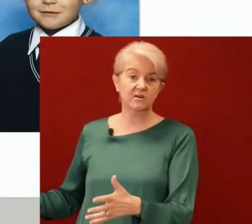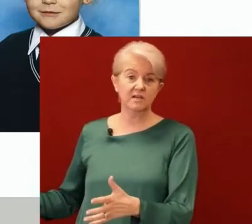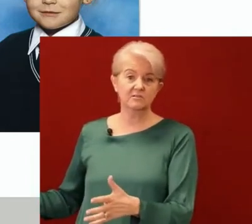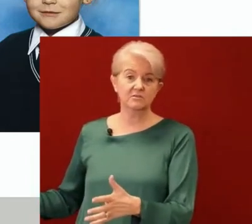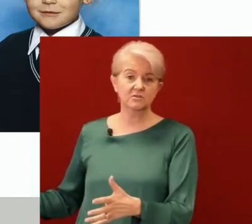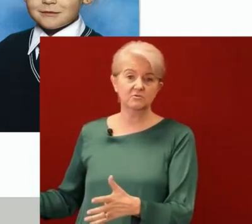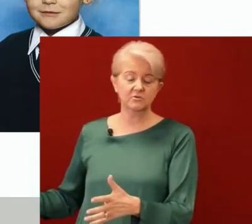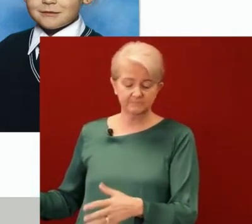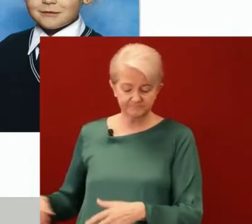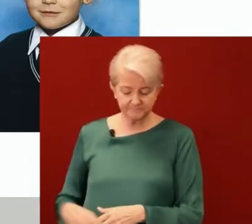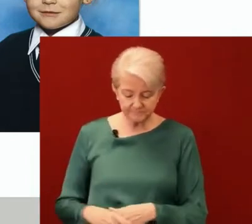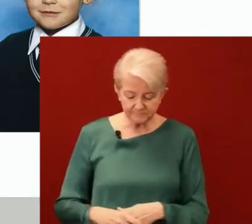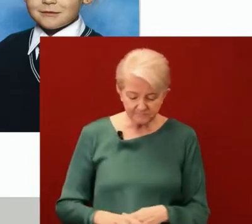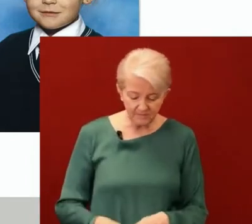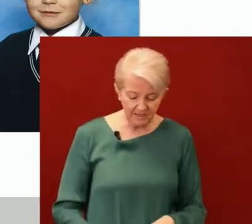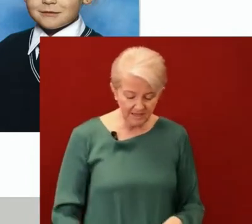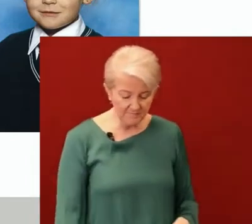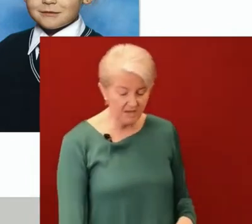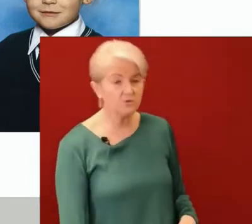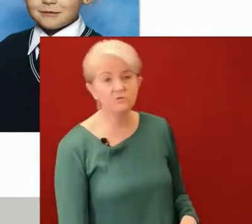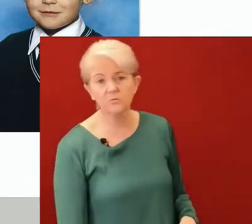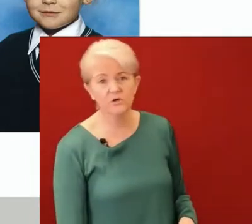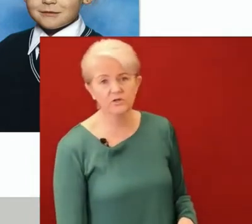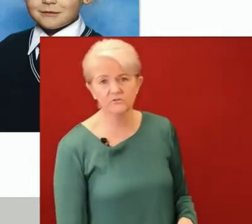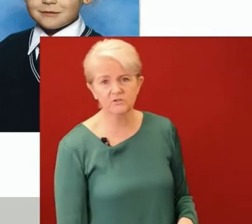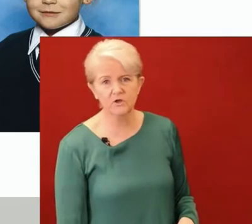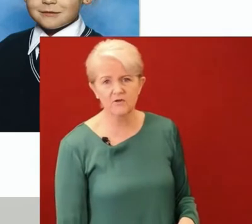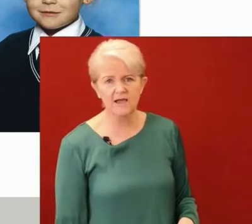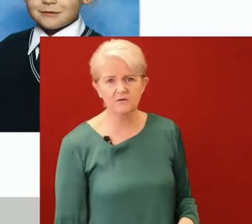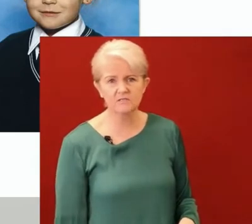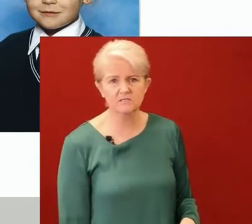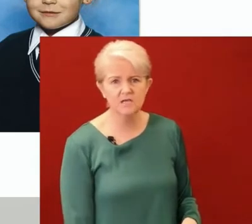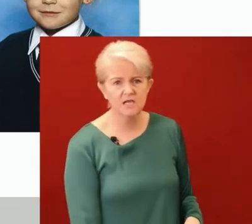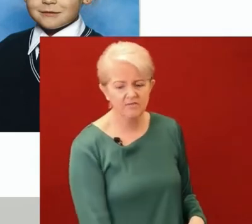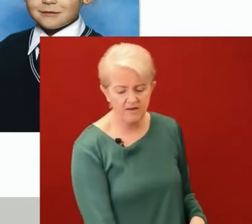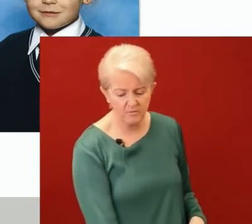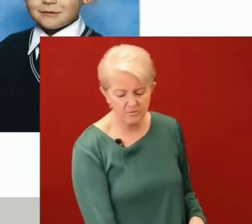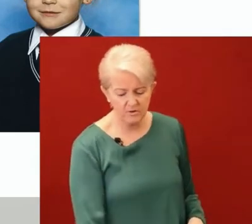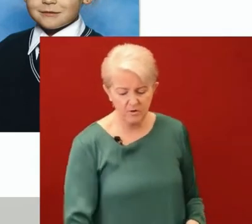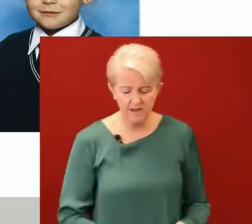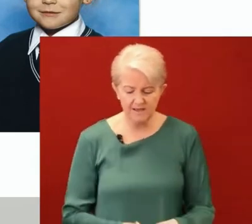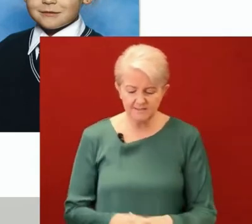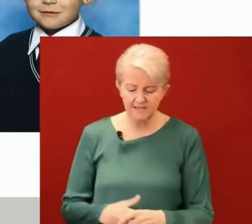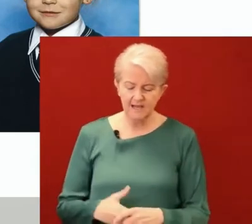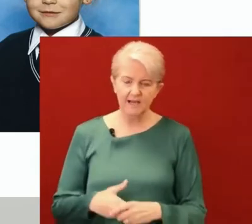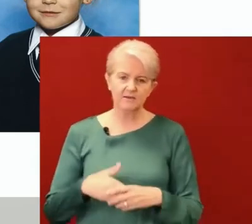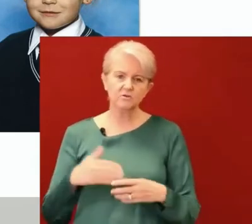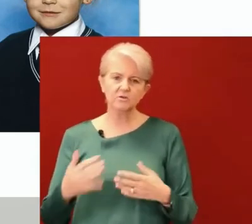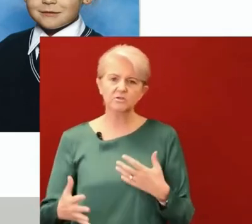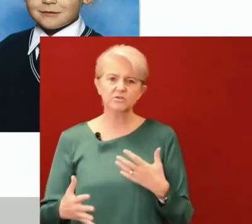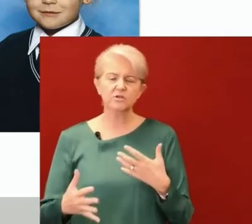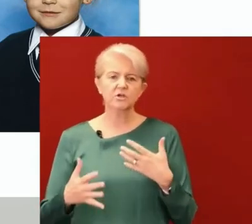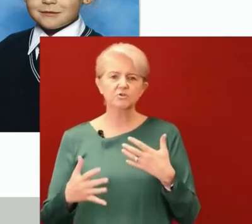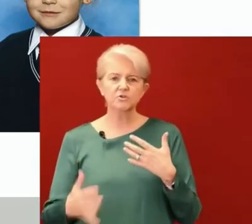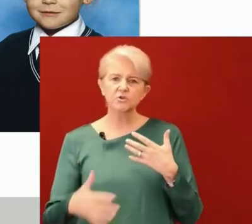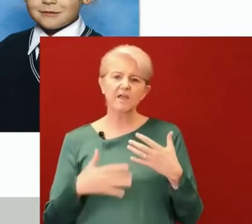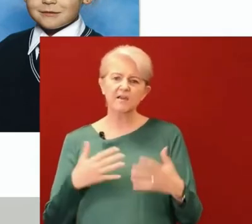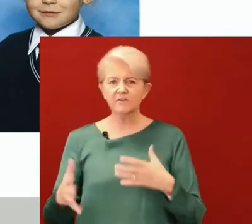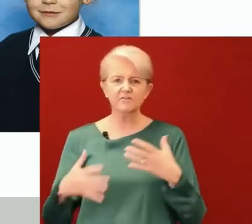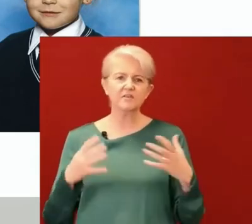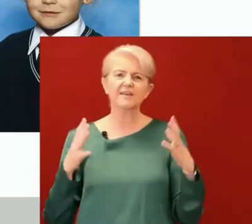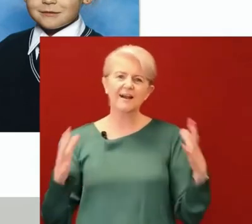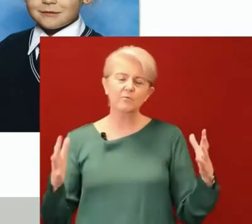to three children. I couldn't work the long hours that were required. I couldn't